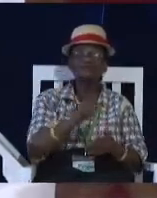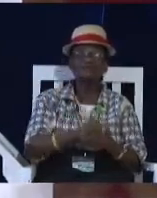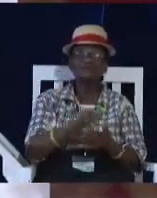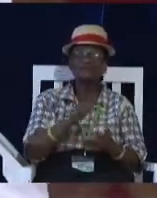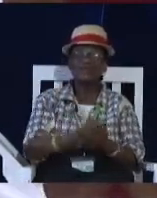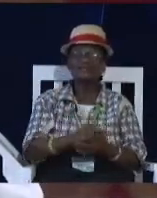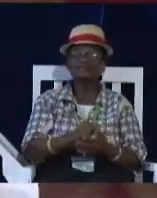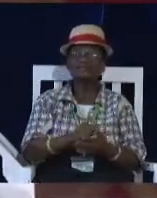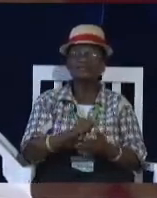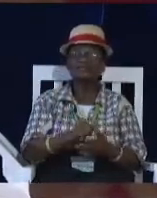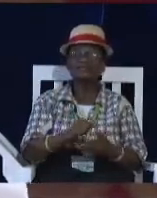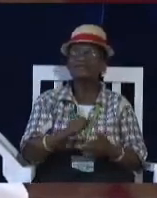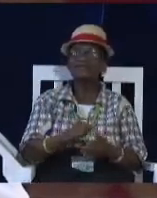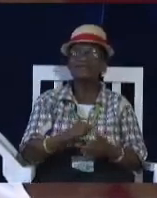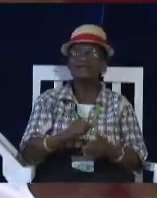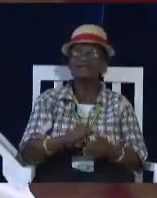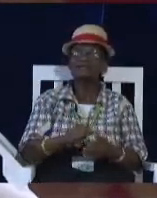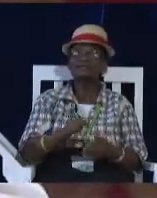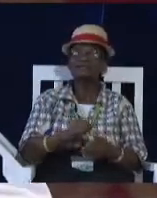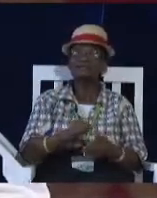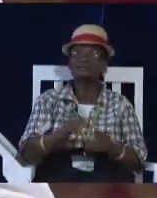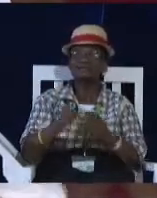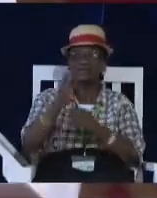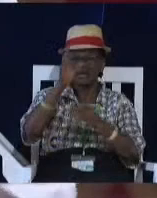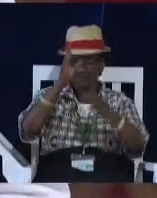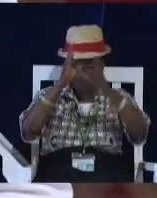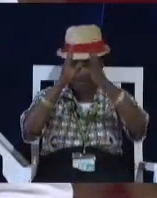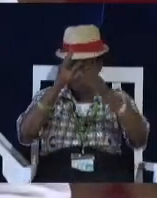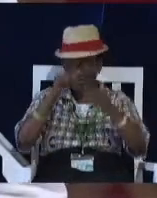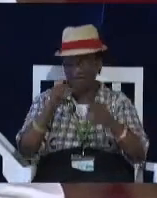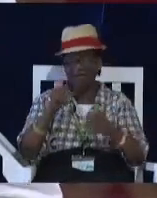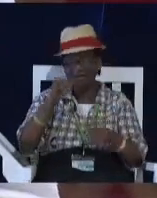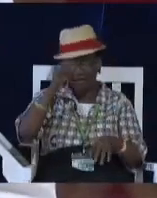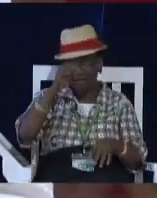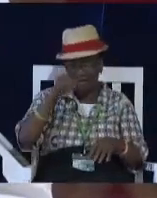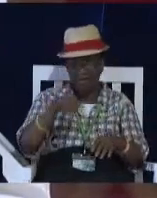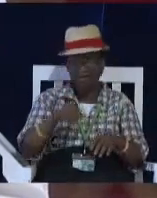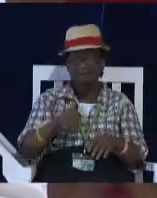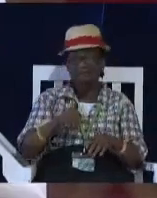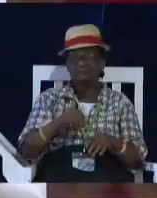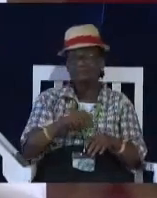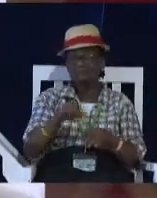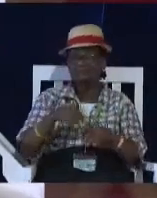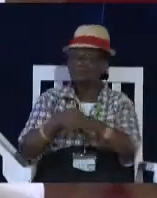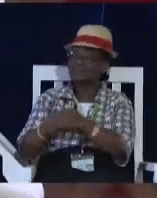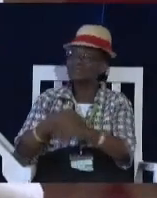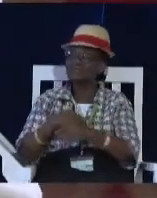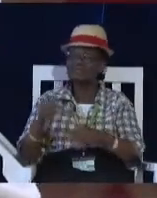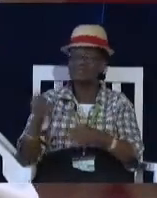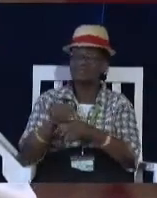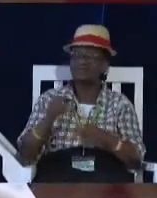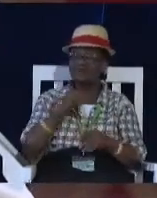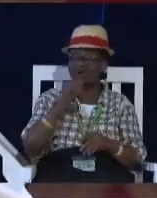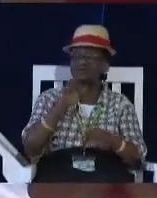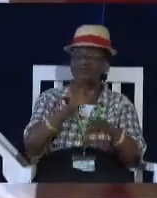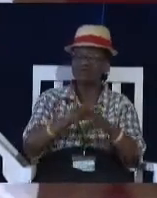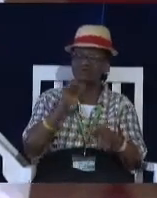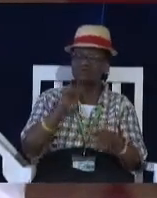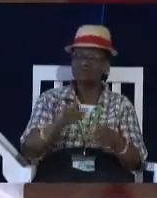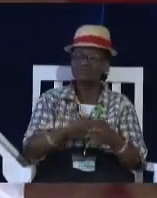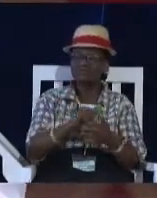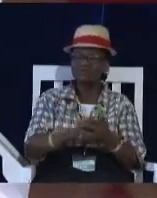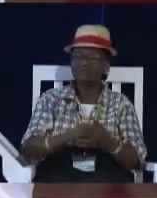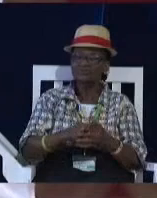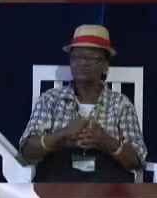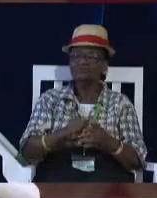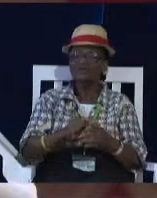the handkerchief that daddy anointed, I didn't touch those handkerchiefs. I